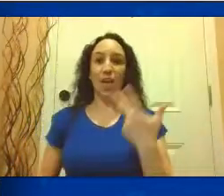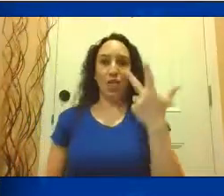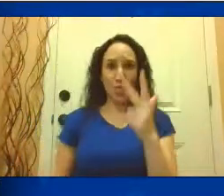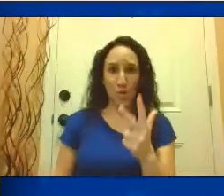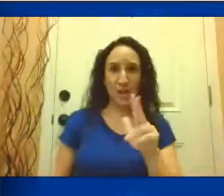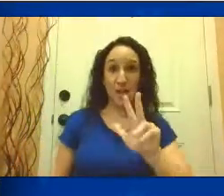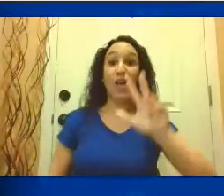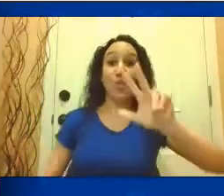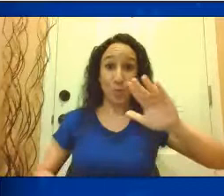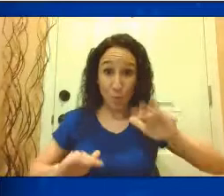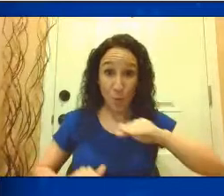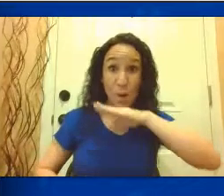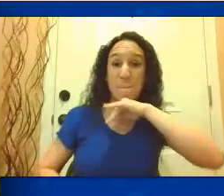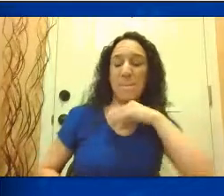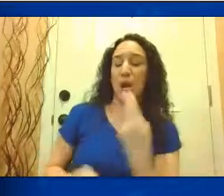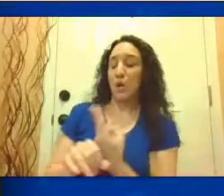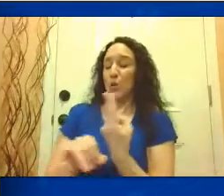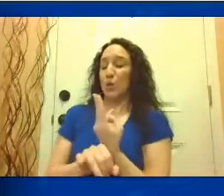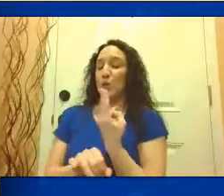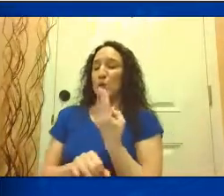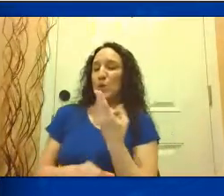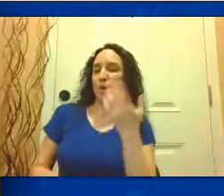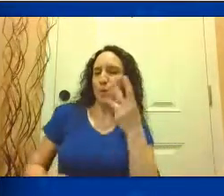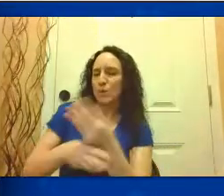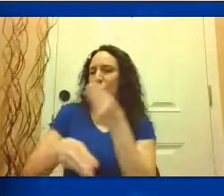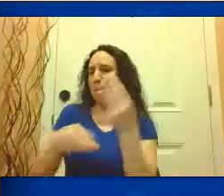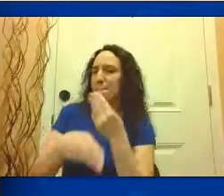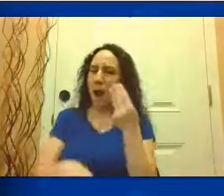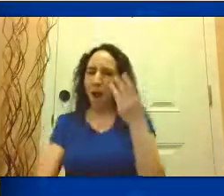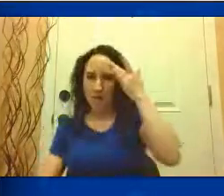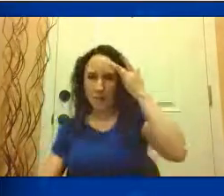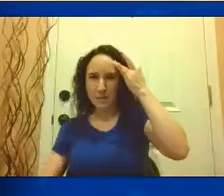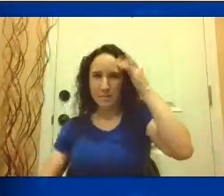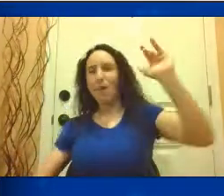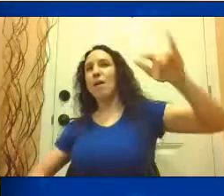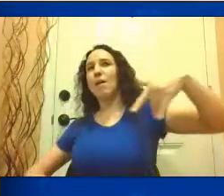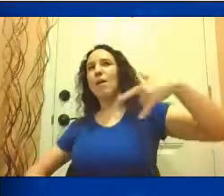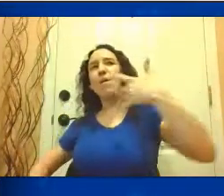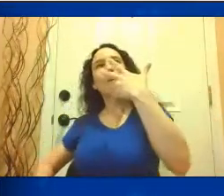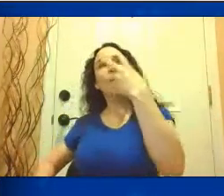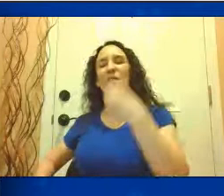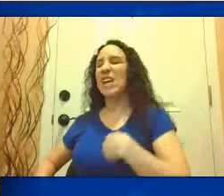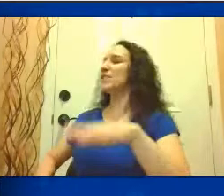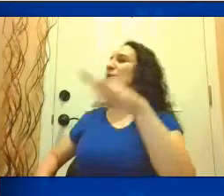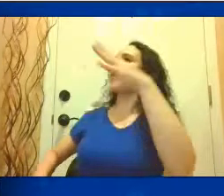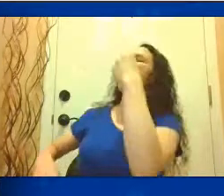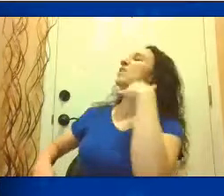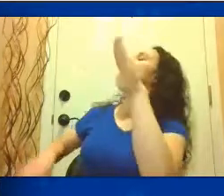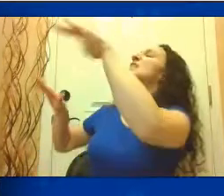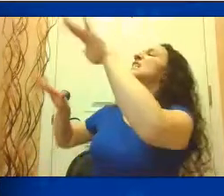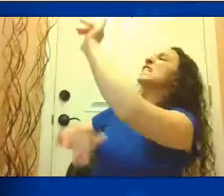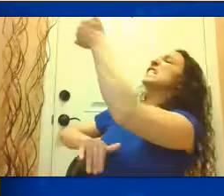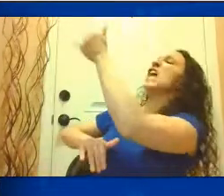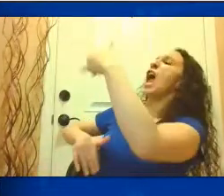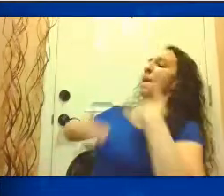used non-standard measurements to outsmart the big bad wolf. It's 10 big bad wolves to the